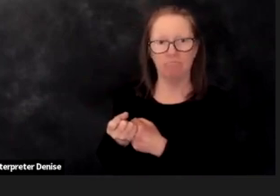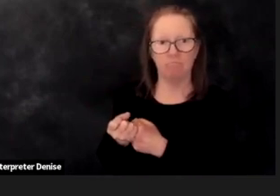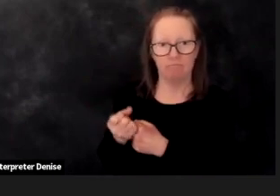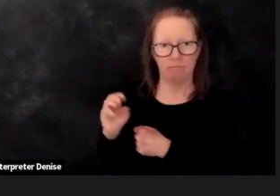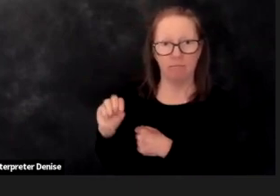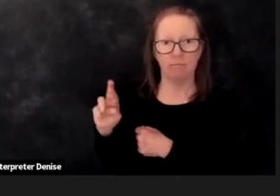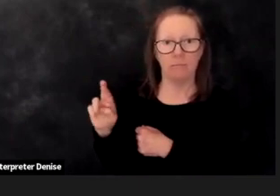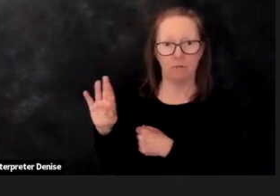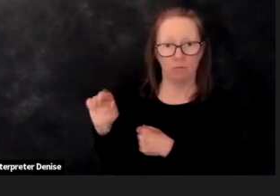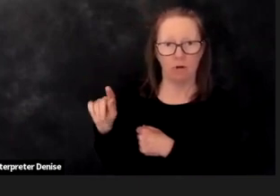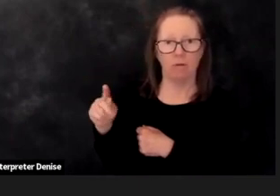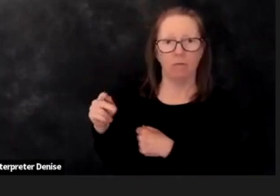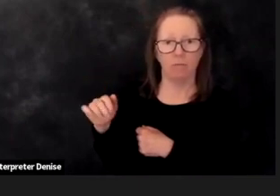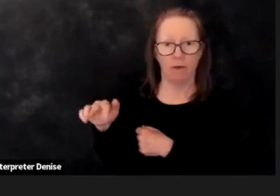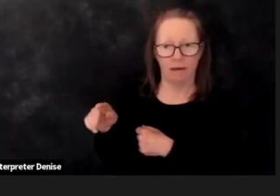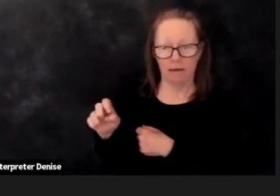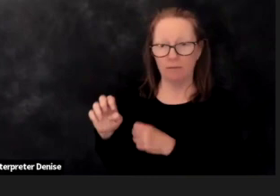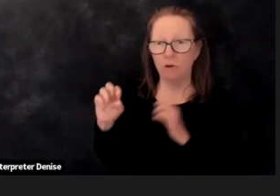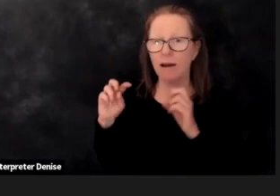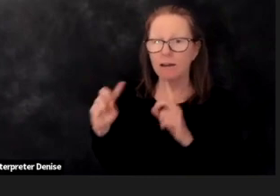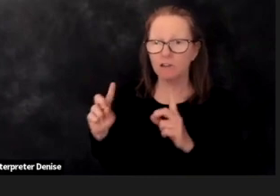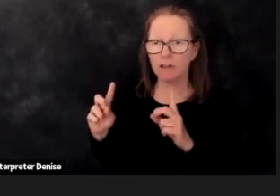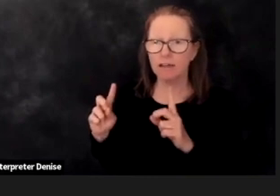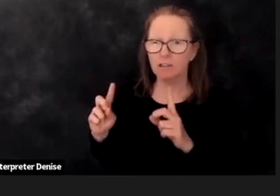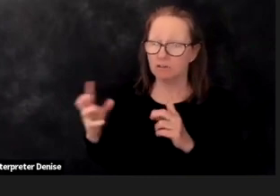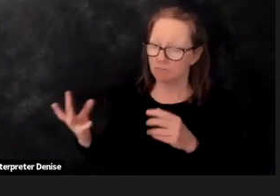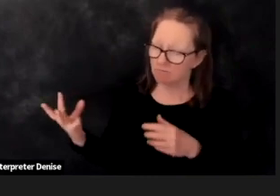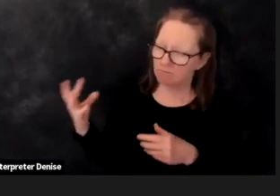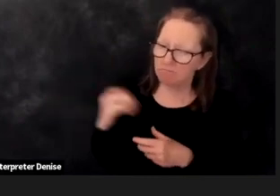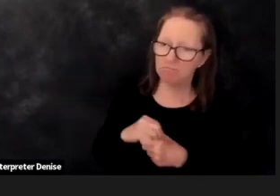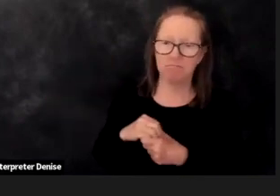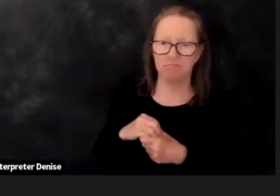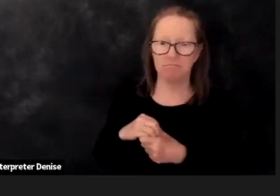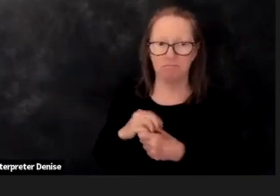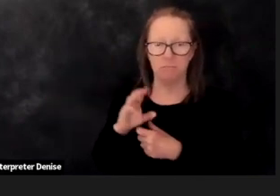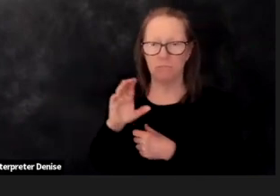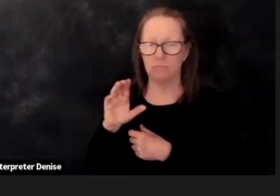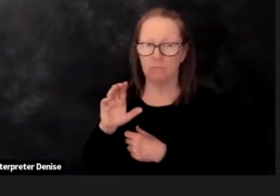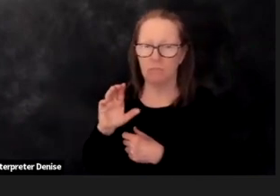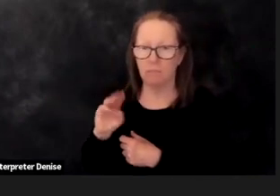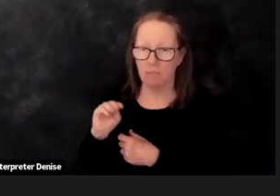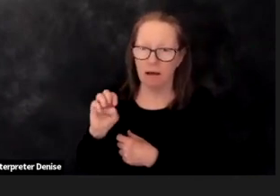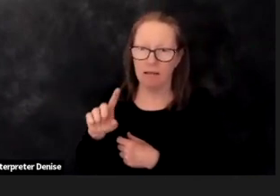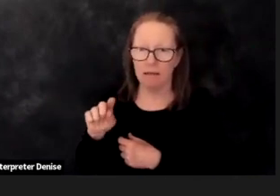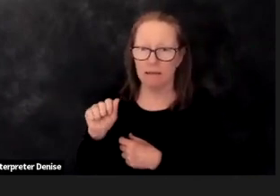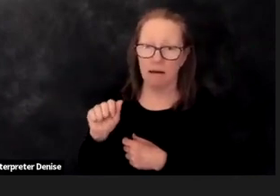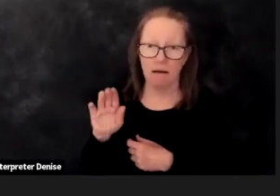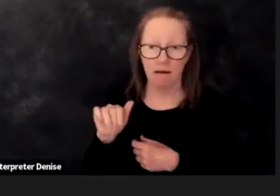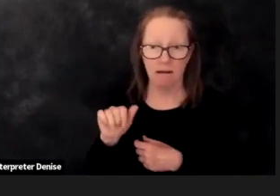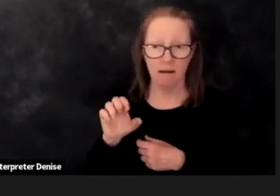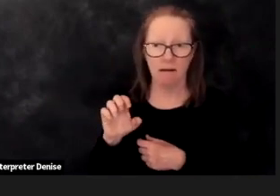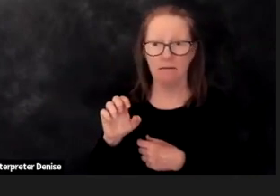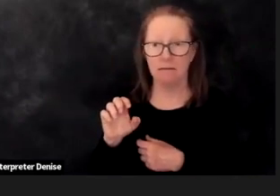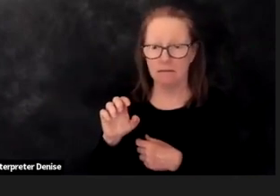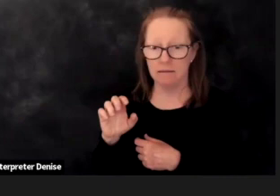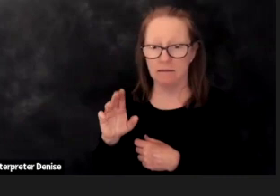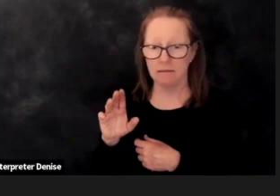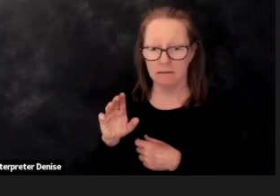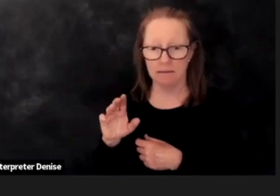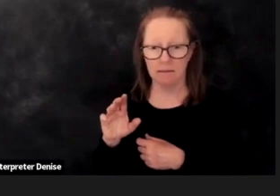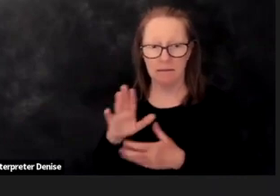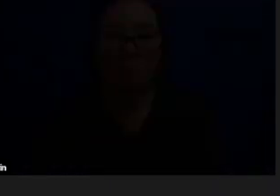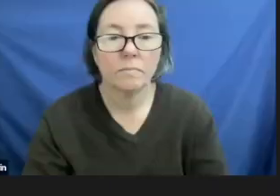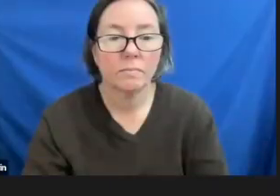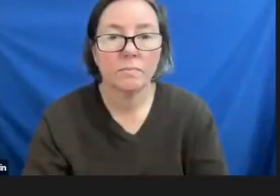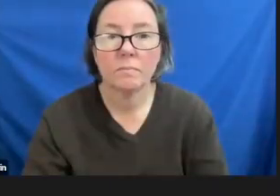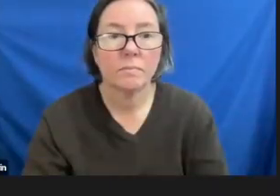educational pieces being implemented into the Melnea Cass Center, because basketball isn't the only way out of the hood, and it shouldn't